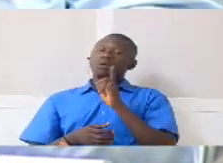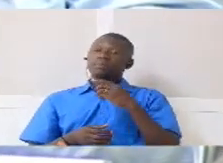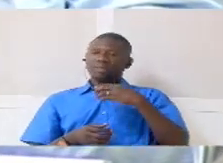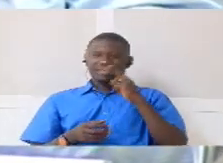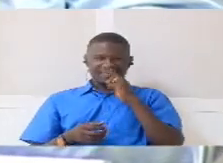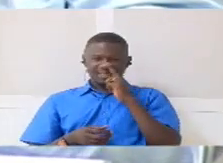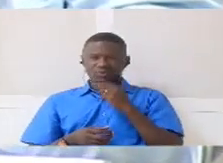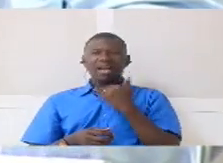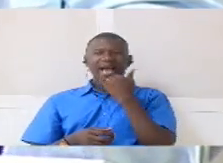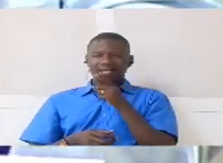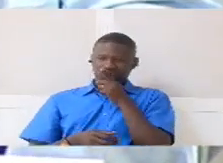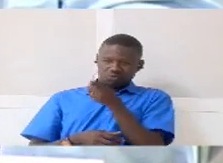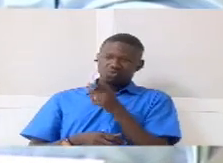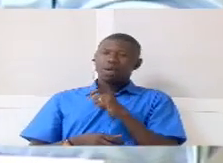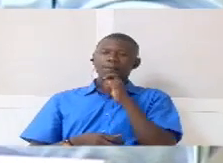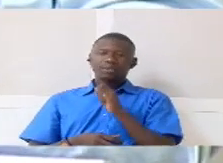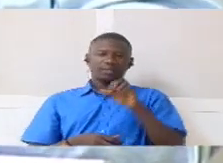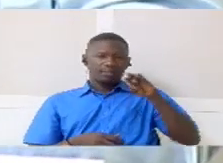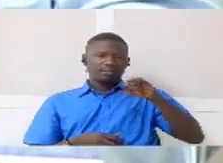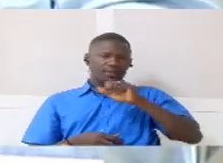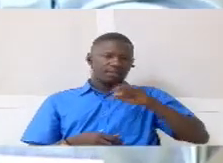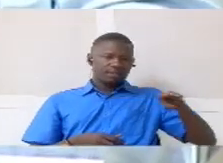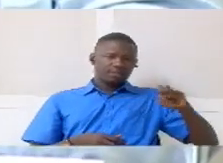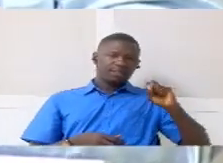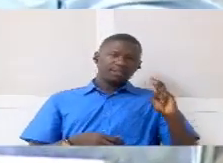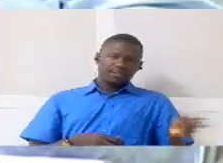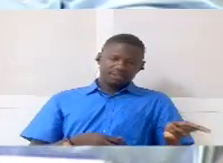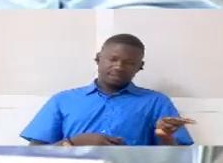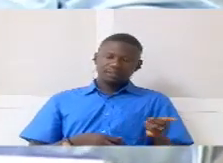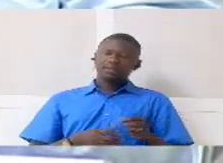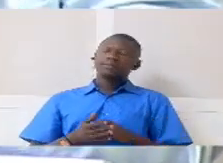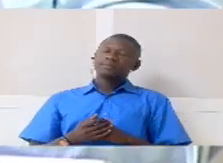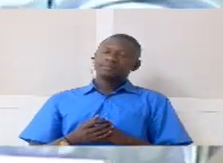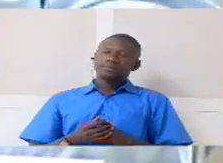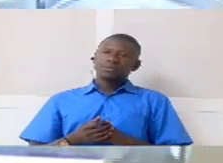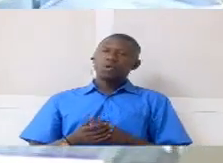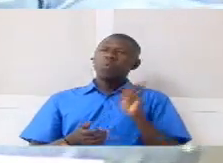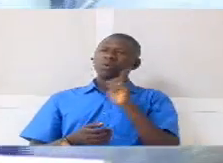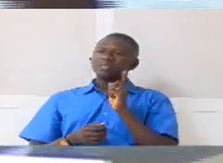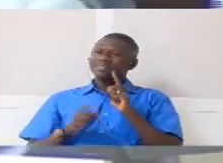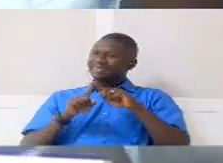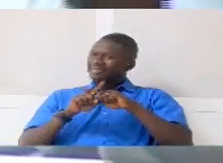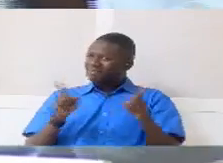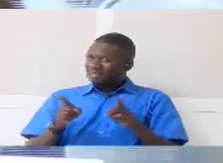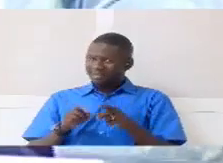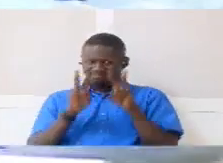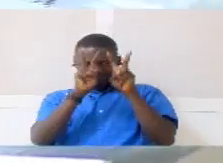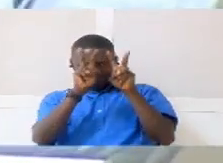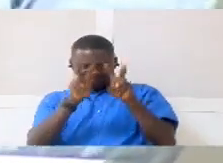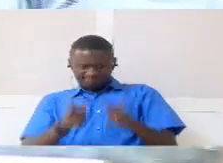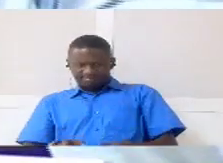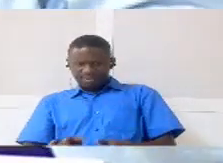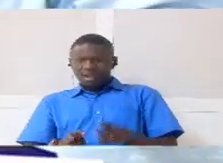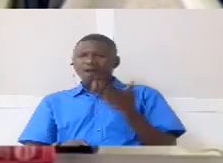meaning, Mr. Manneh. What is the difference in his appearance from when he was taken and when he